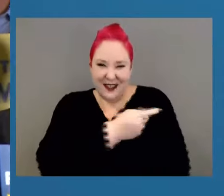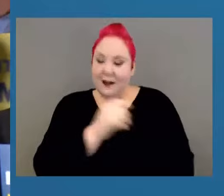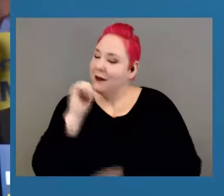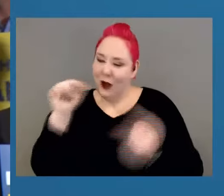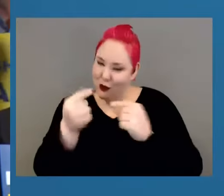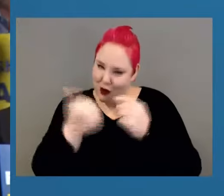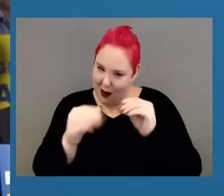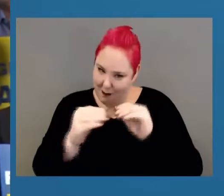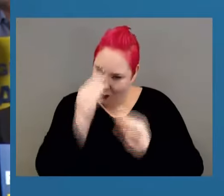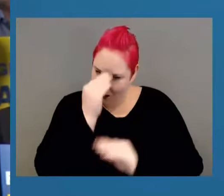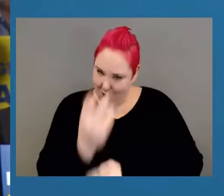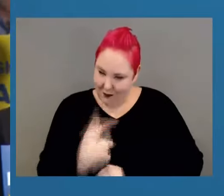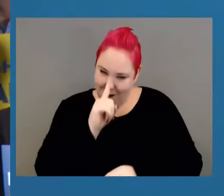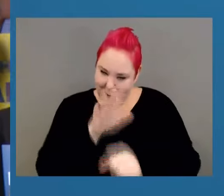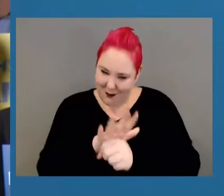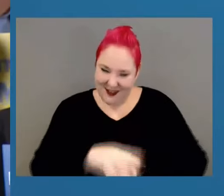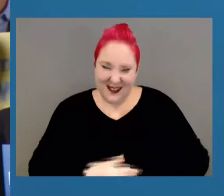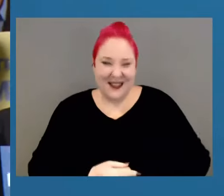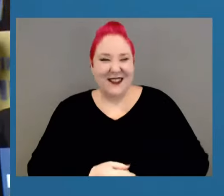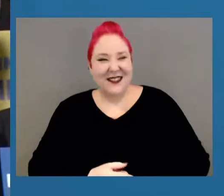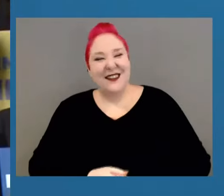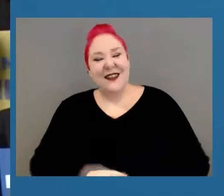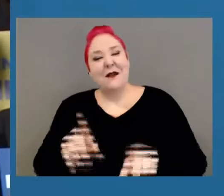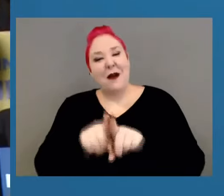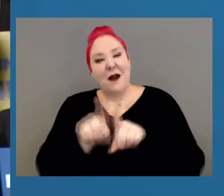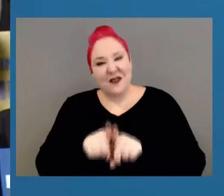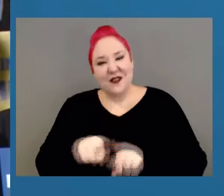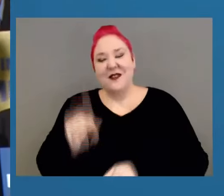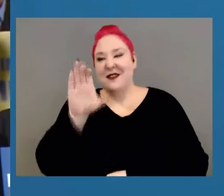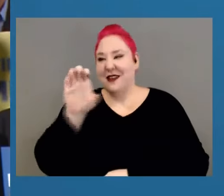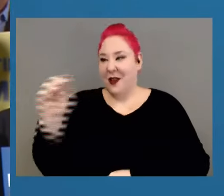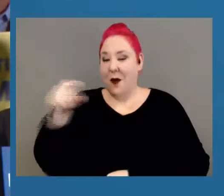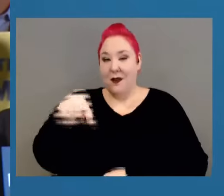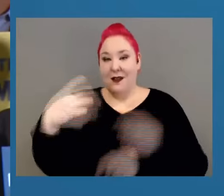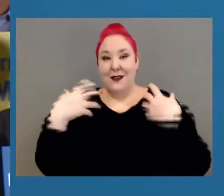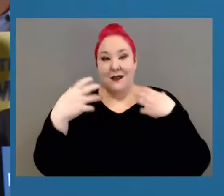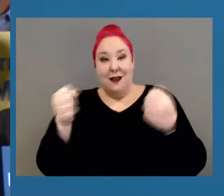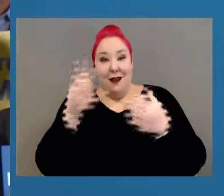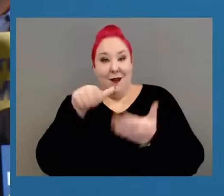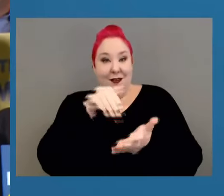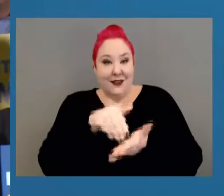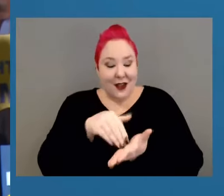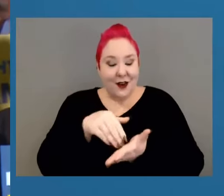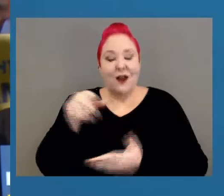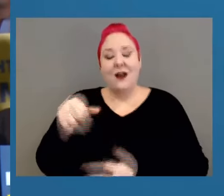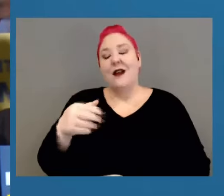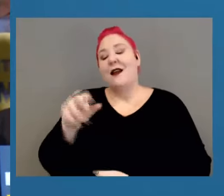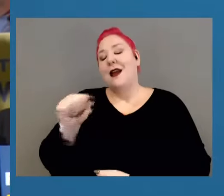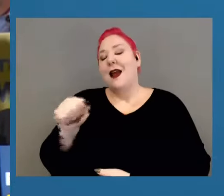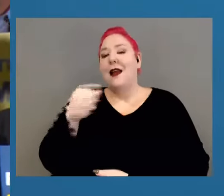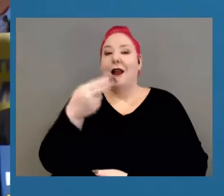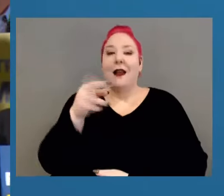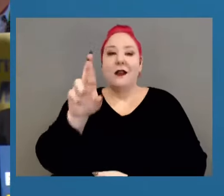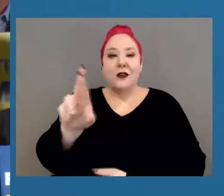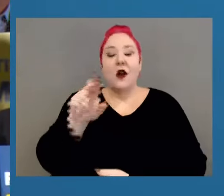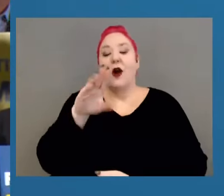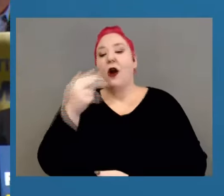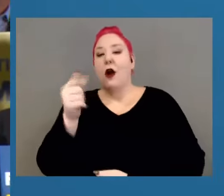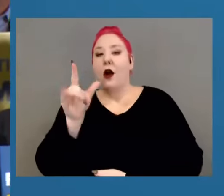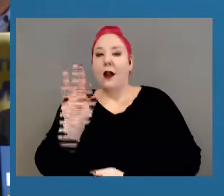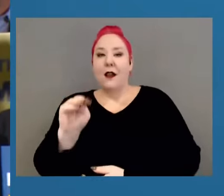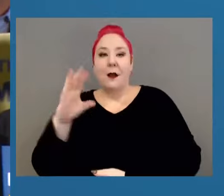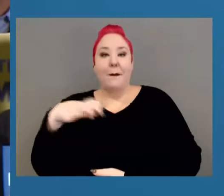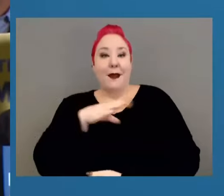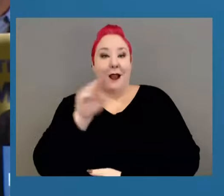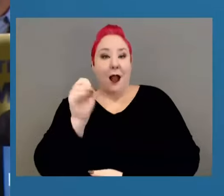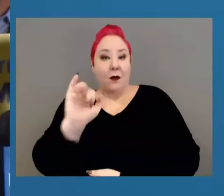you. But also the CEO of this health center and the East Harlem Council of Human Resources. You know, I wish we didn't have to be here today. I